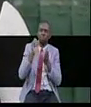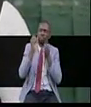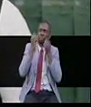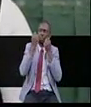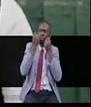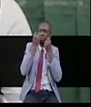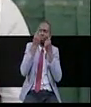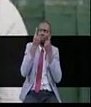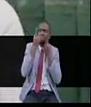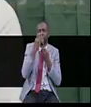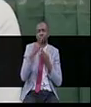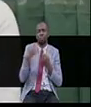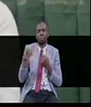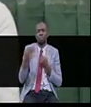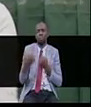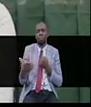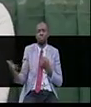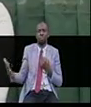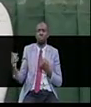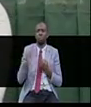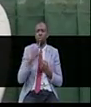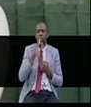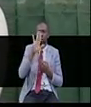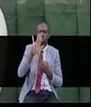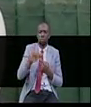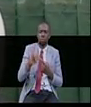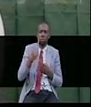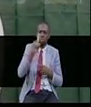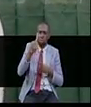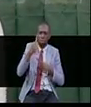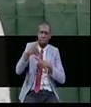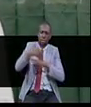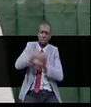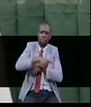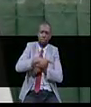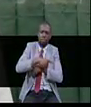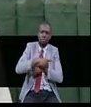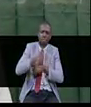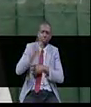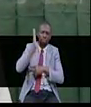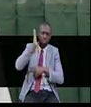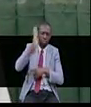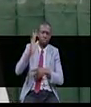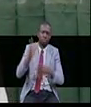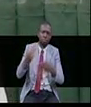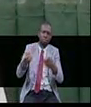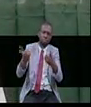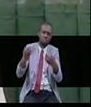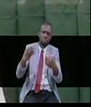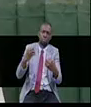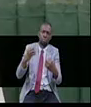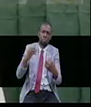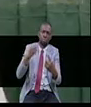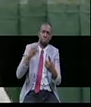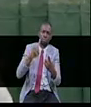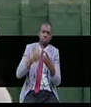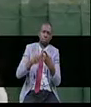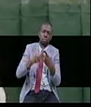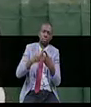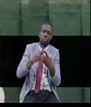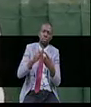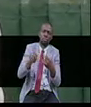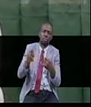mysteries surely someday will come to